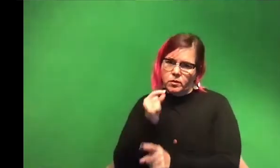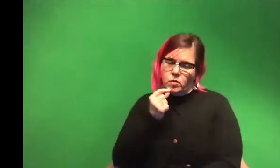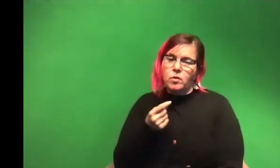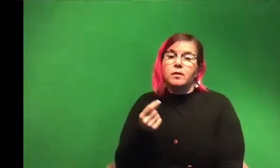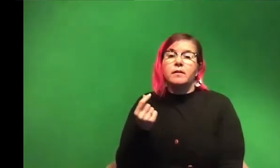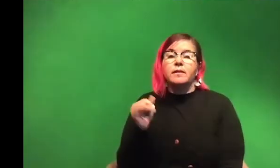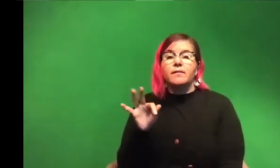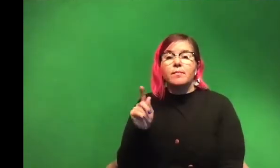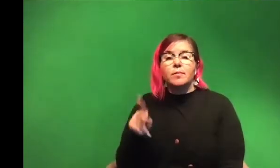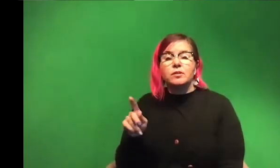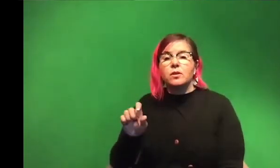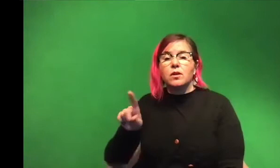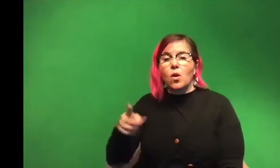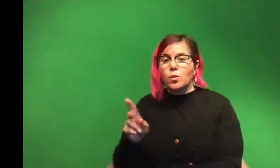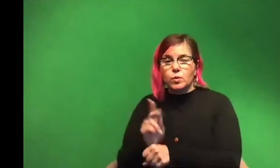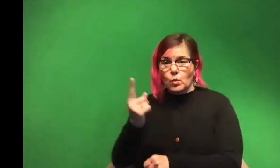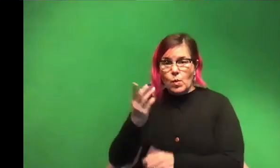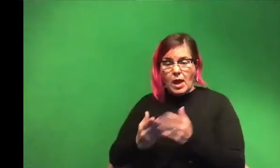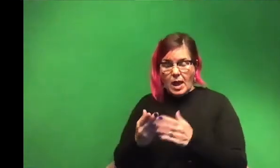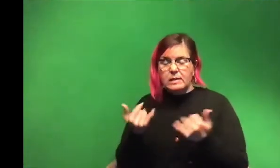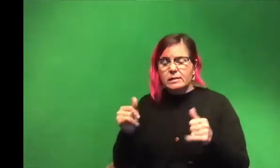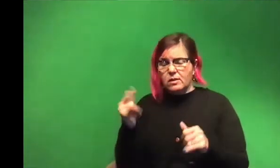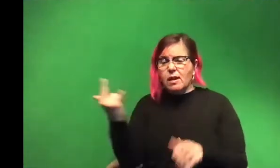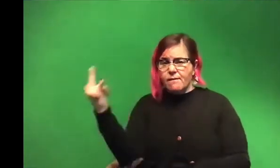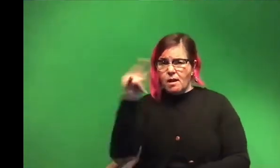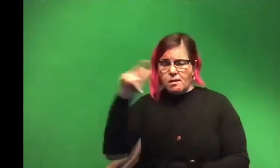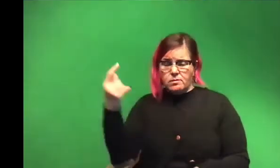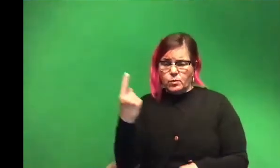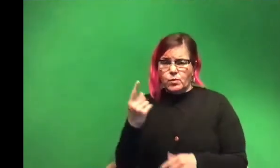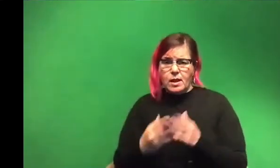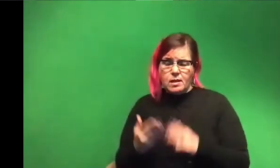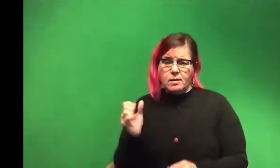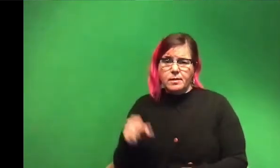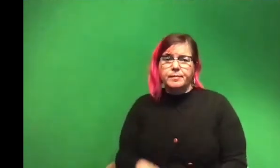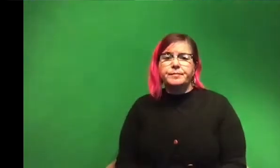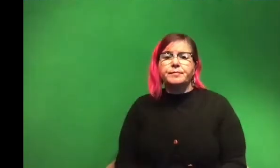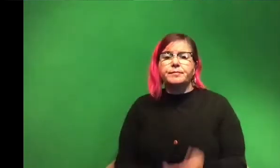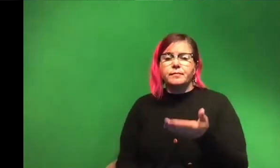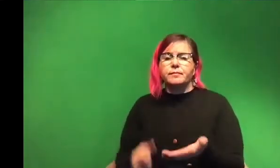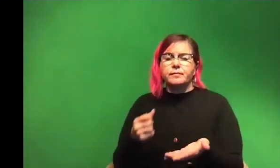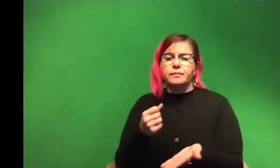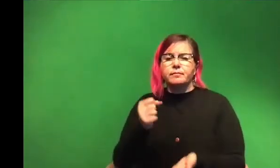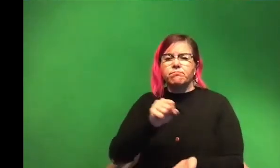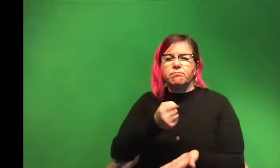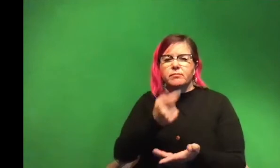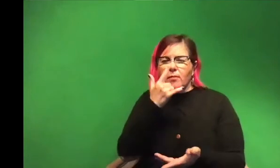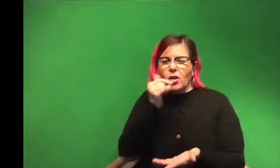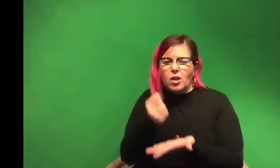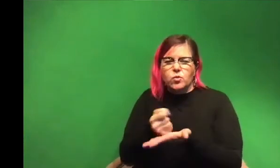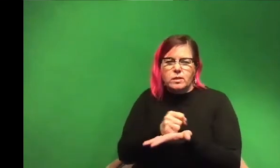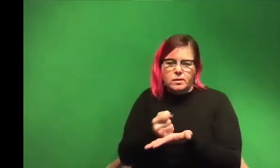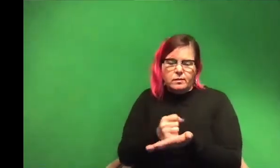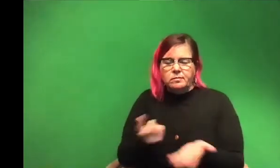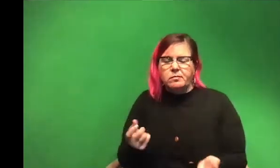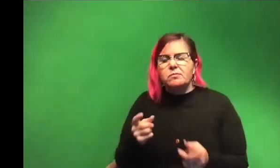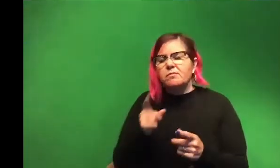individual has the use of one hand, they can still fly the aircraft. And that's like a joystick looking control. So it really